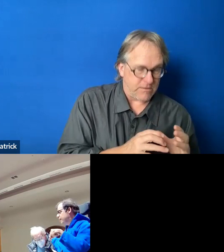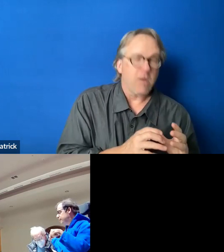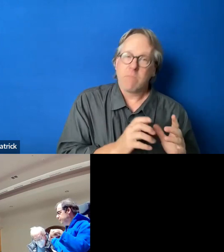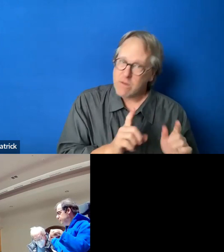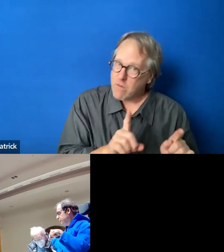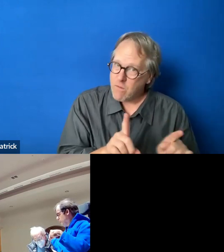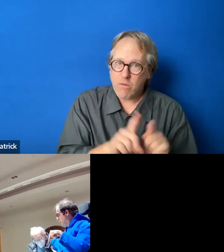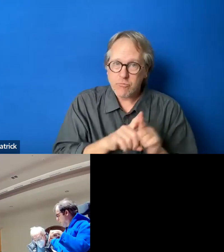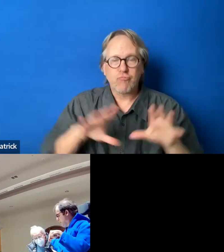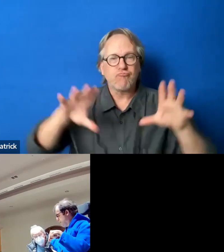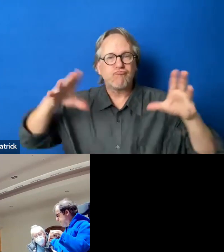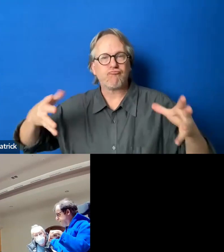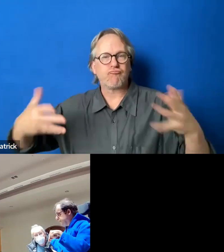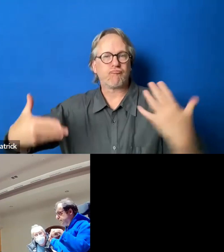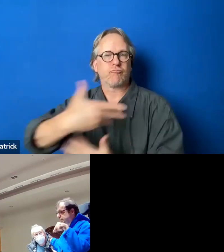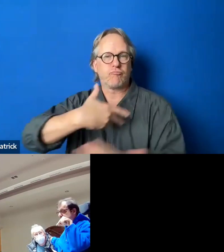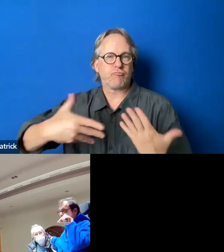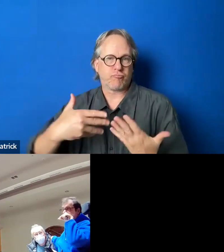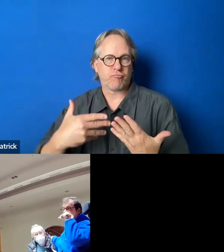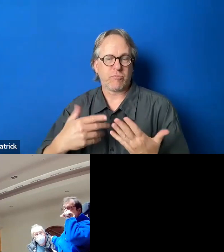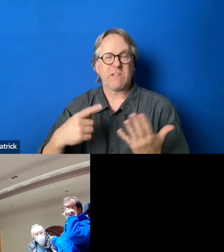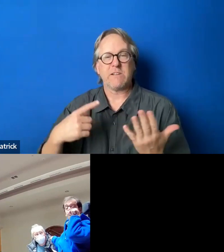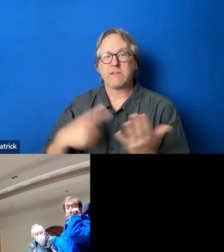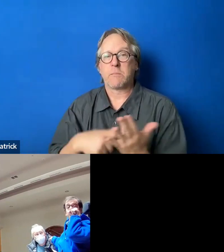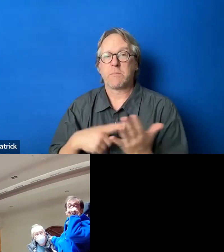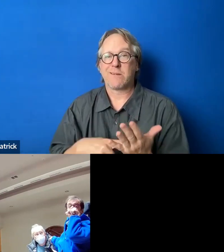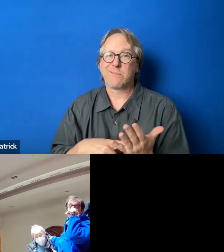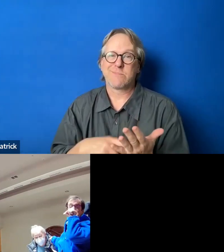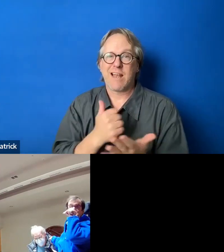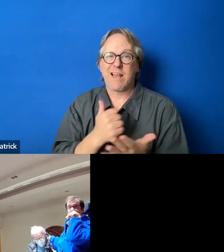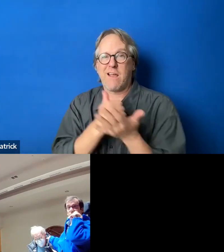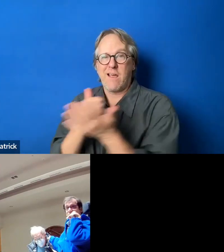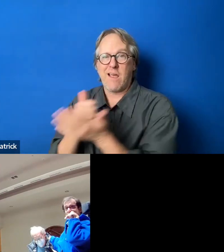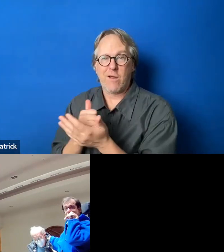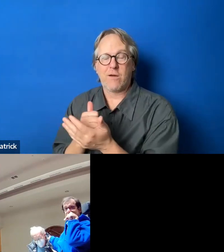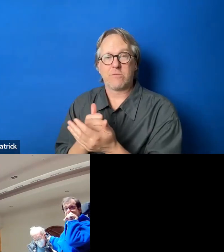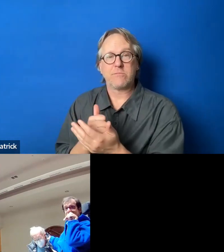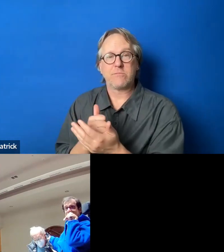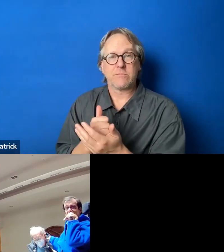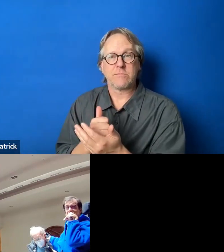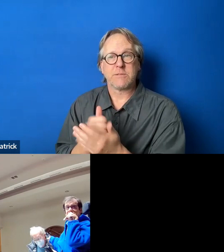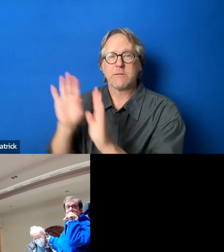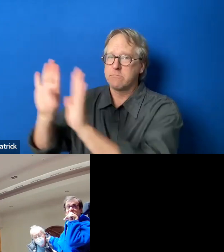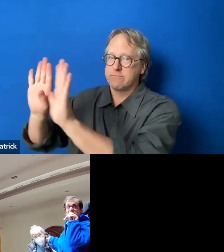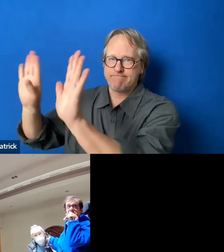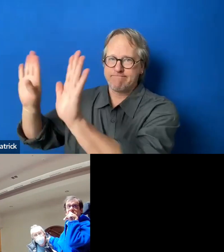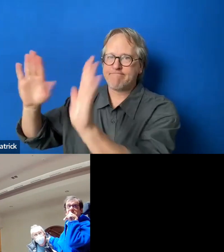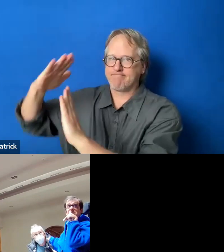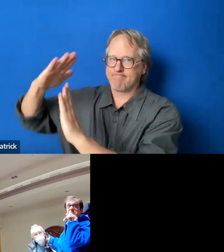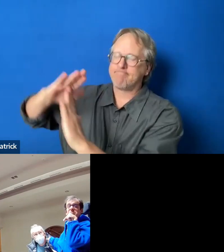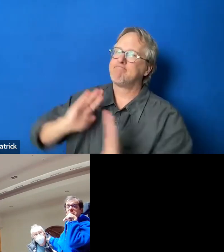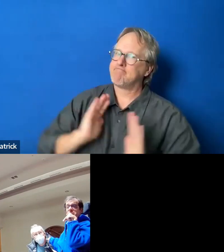sometimes it's really helpful to have a space that's just for us,